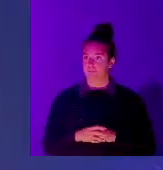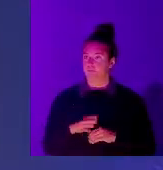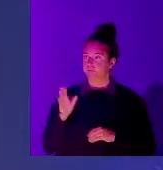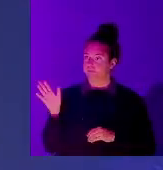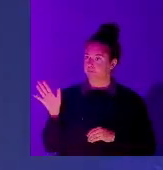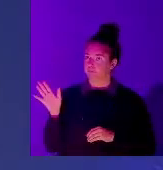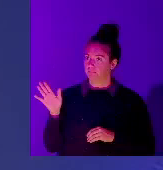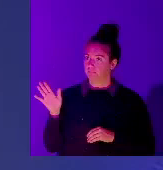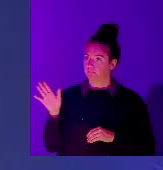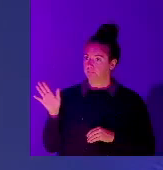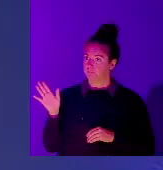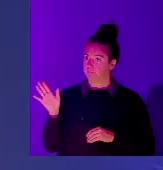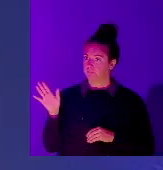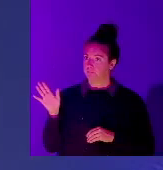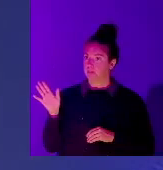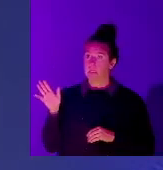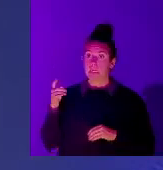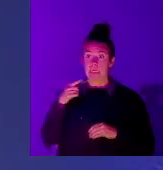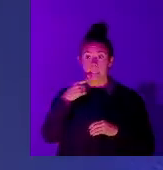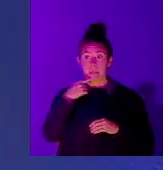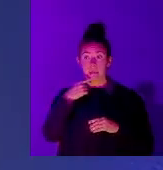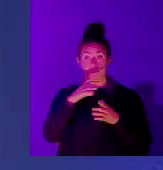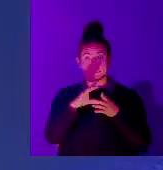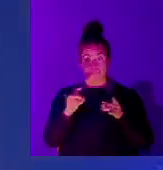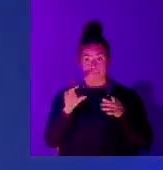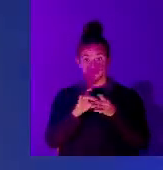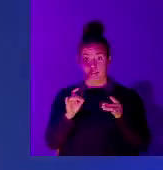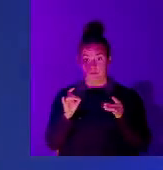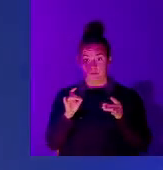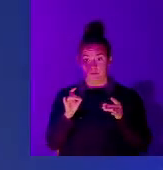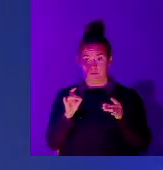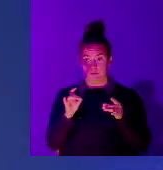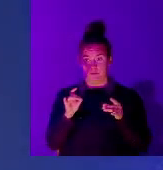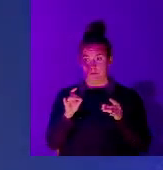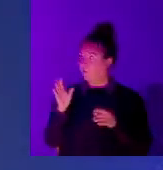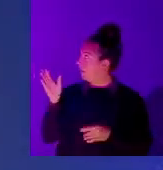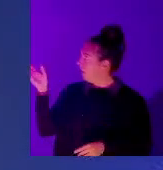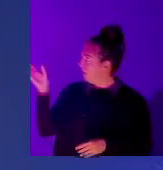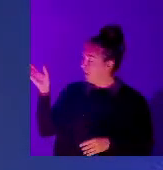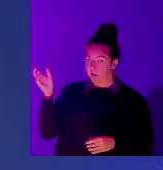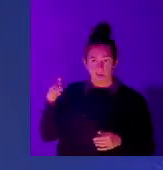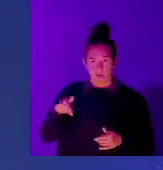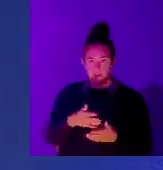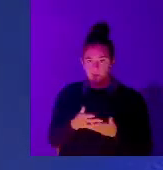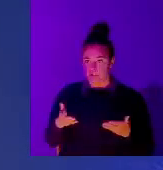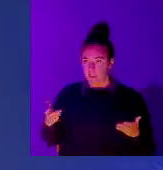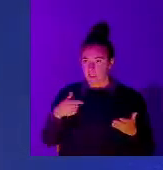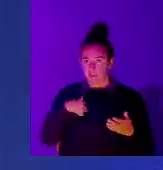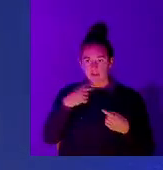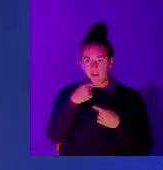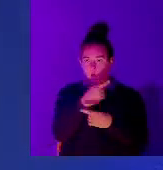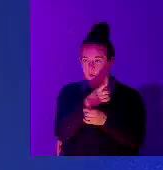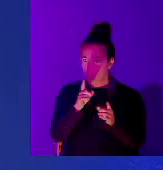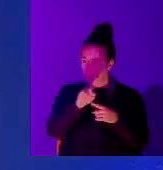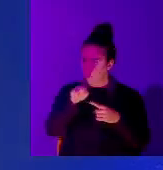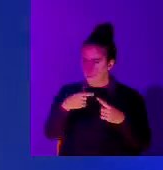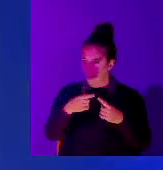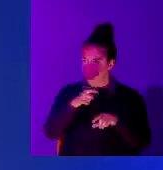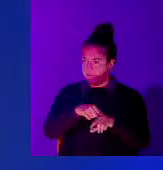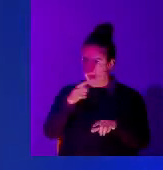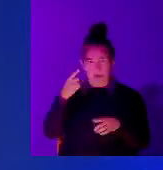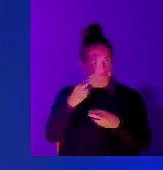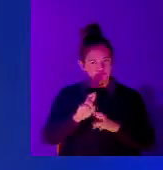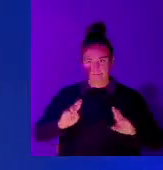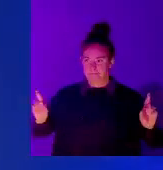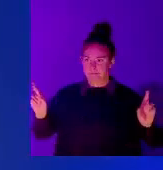he tells us, "These things have I told you, that when the time shall come, you may remember that